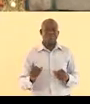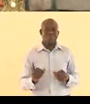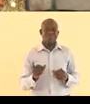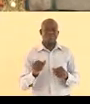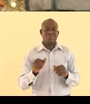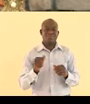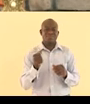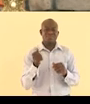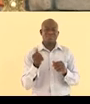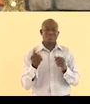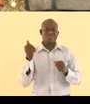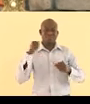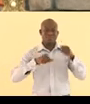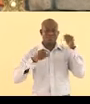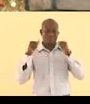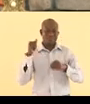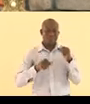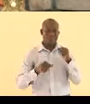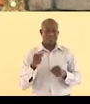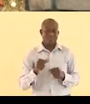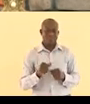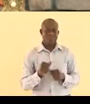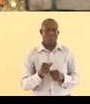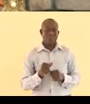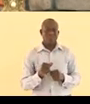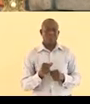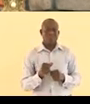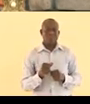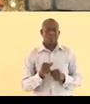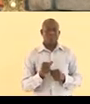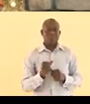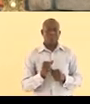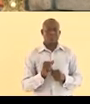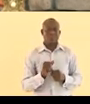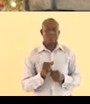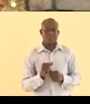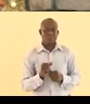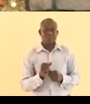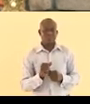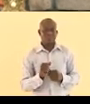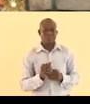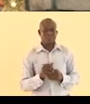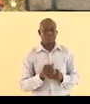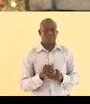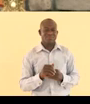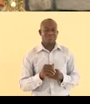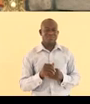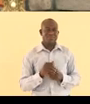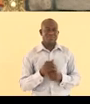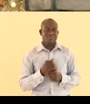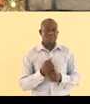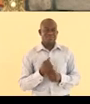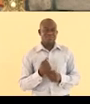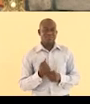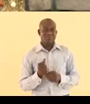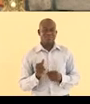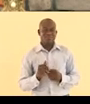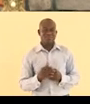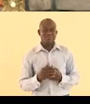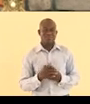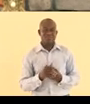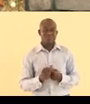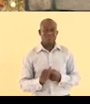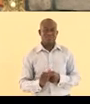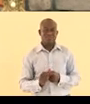to Jesus' proclamation. There was no problem about reading, the Spirit of the Lord is upon me because he has anointed me to preach good news to the poor,